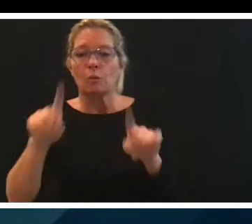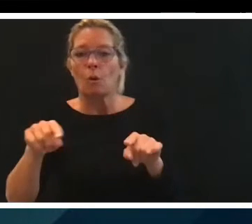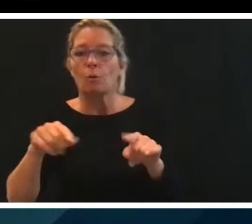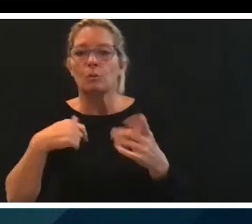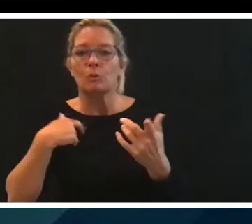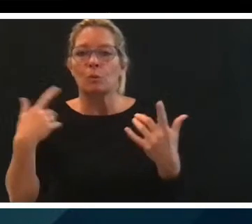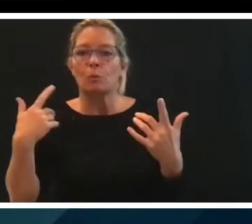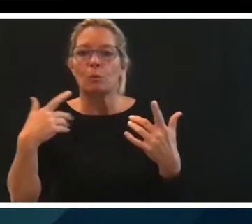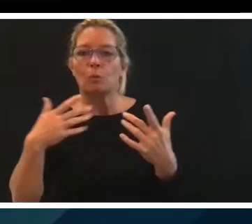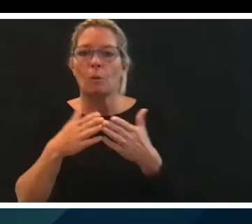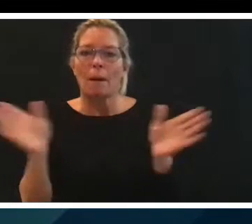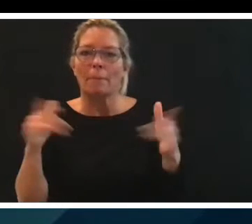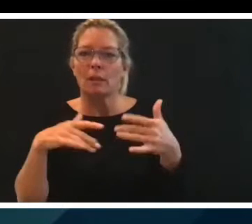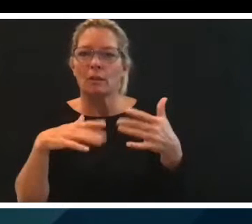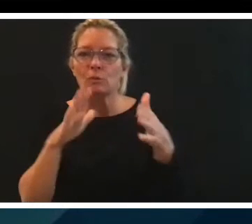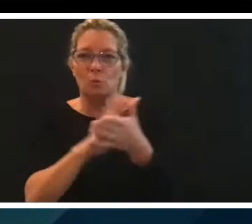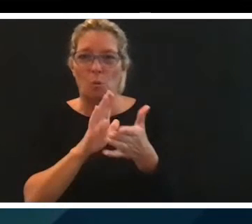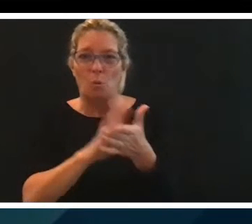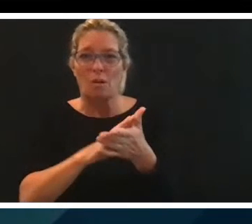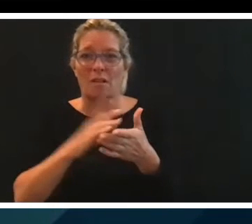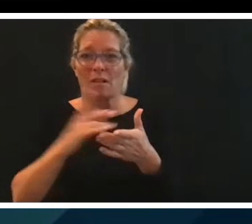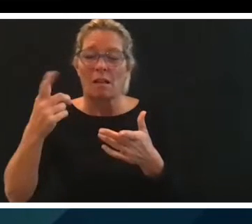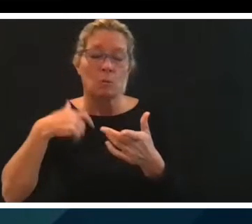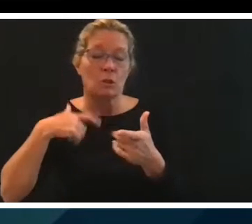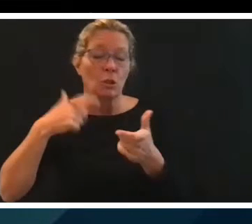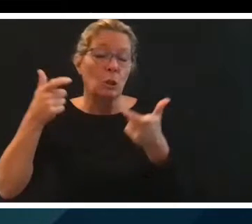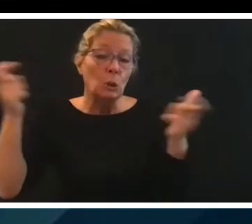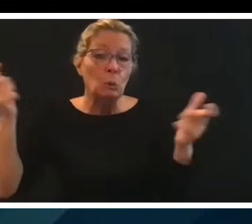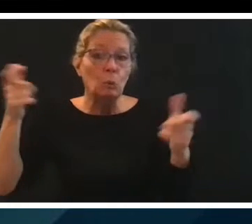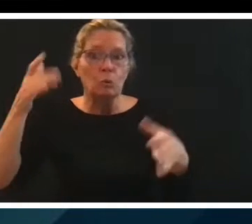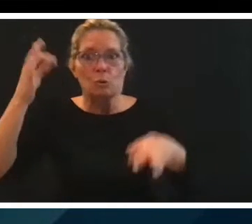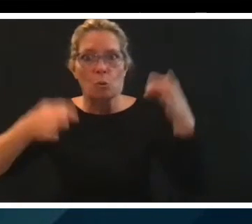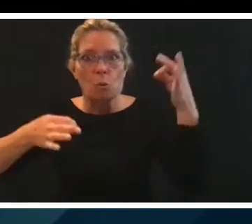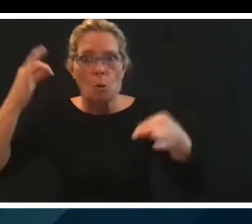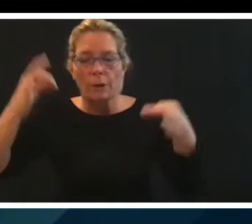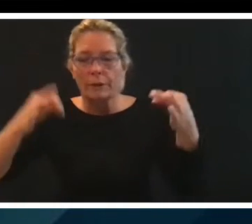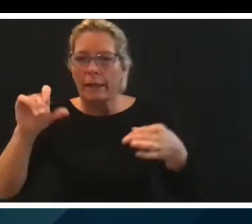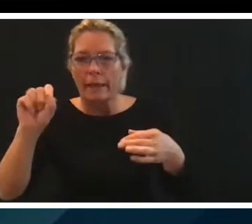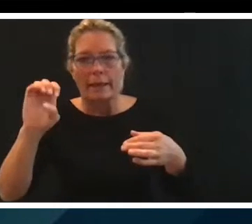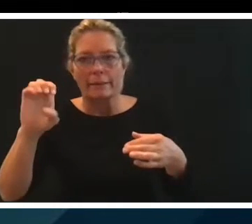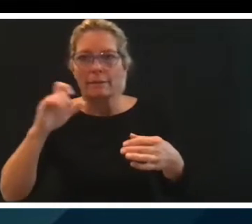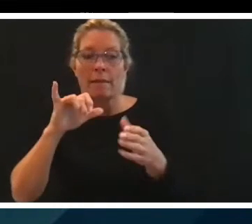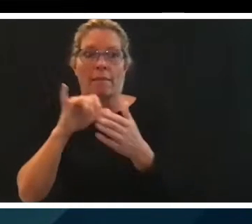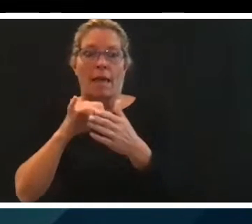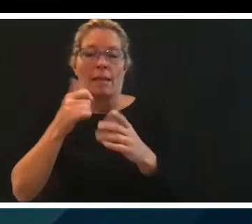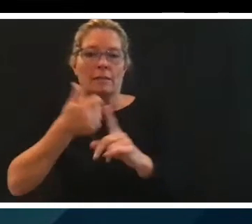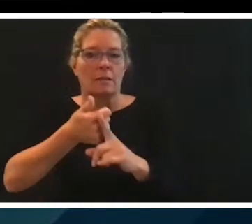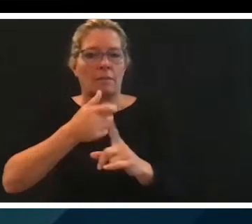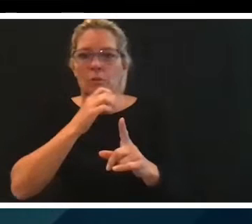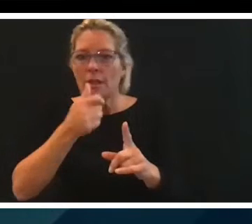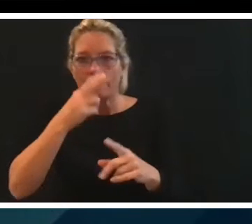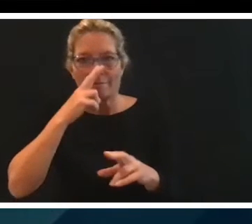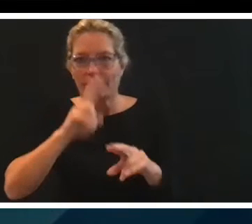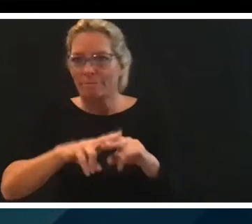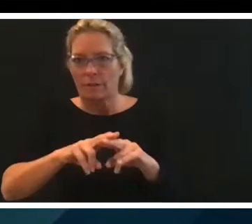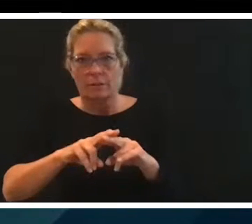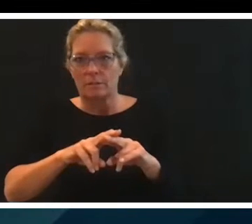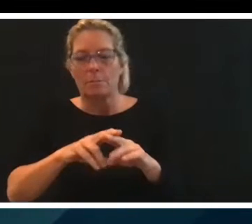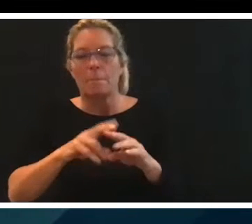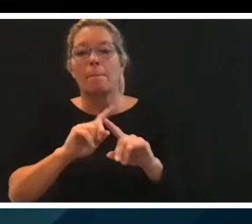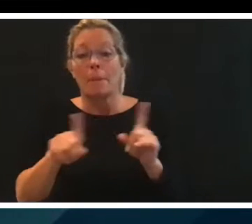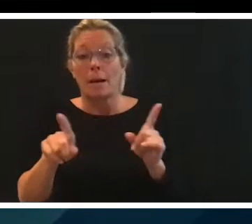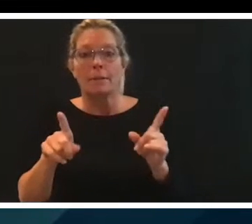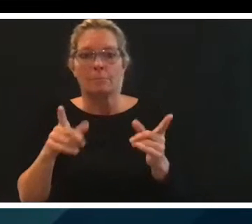was a huge court case about it, and that wasn't a fun way to start school. But these things needed to happen.